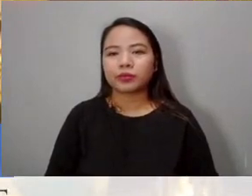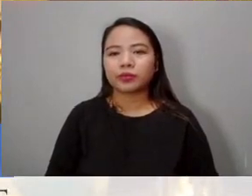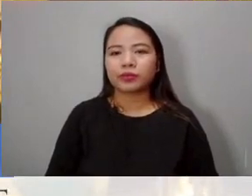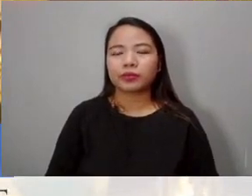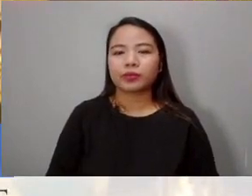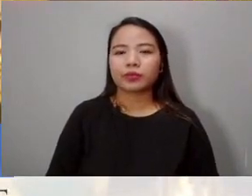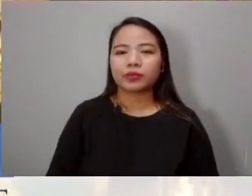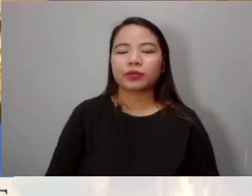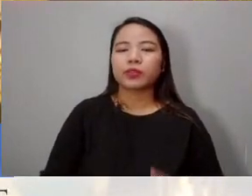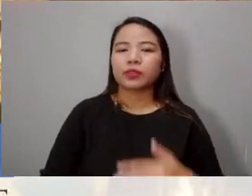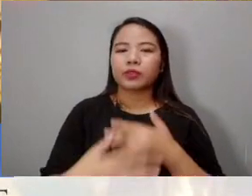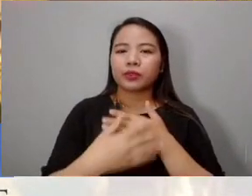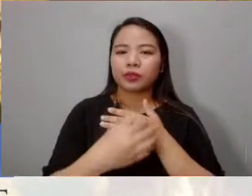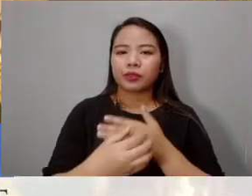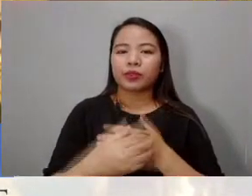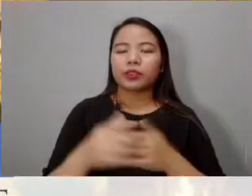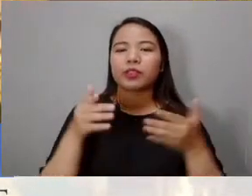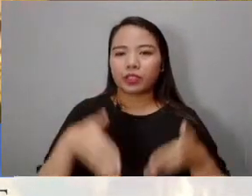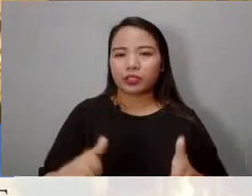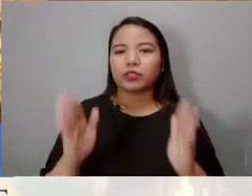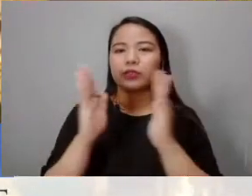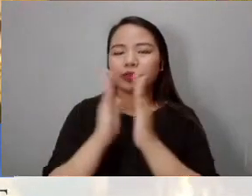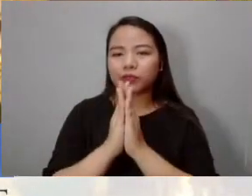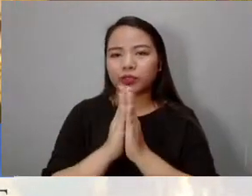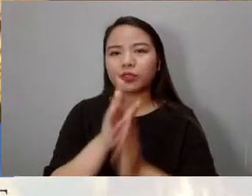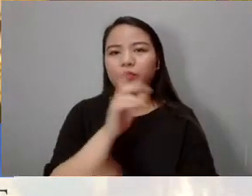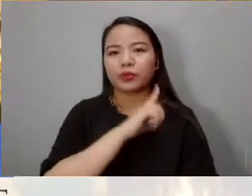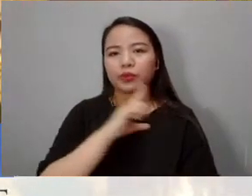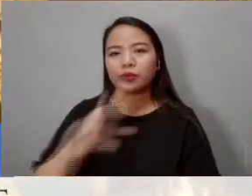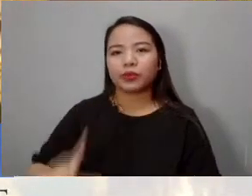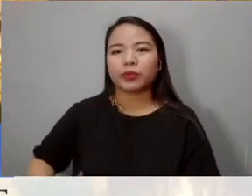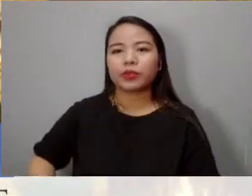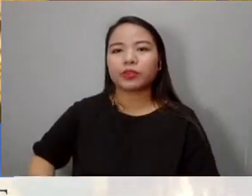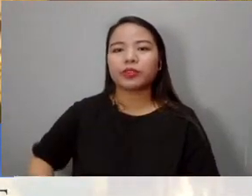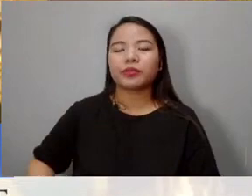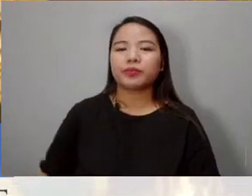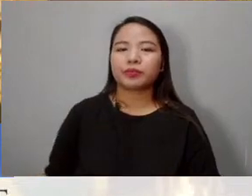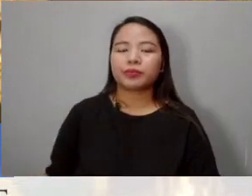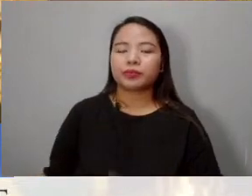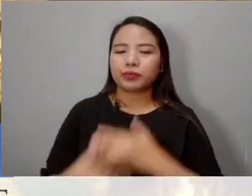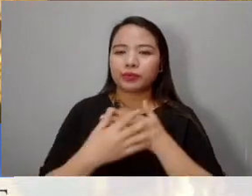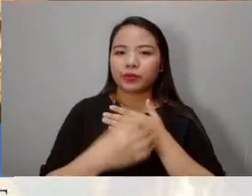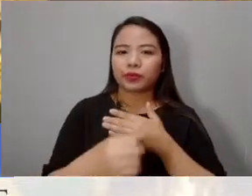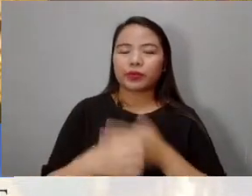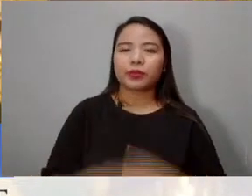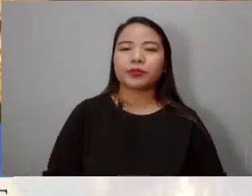Let us pray to the Lord.